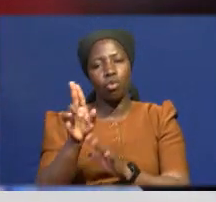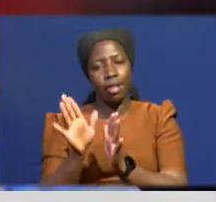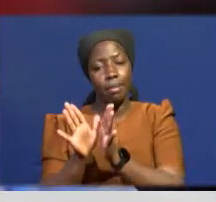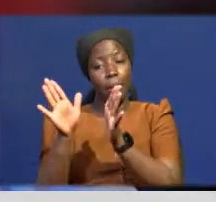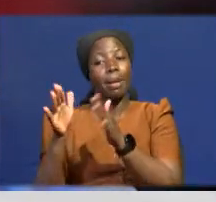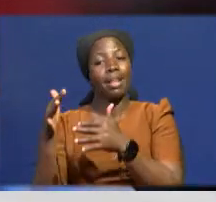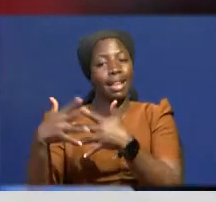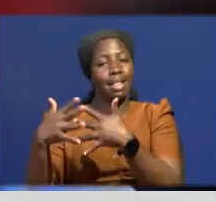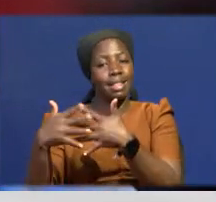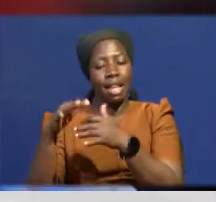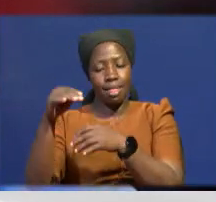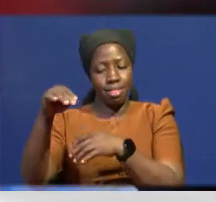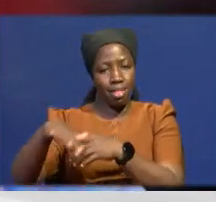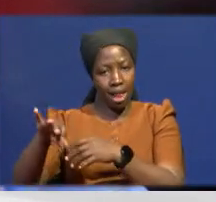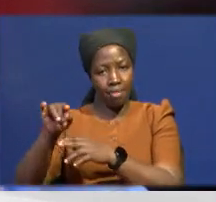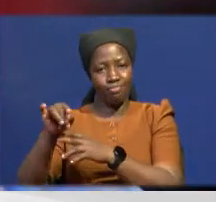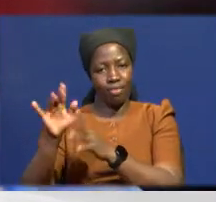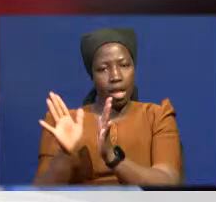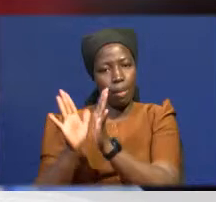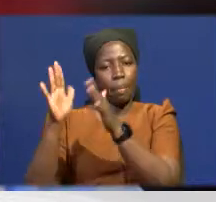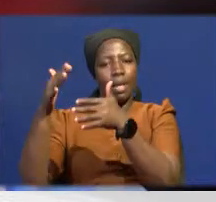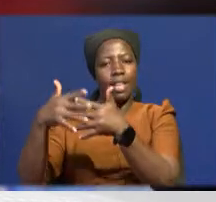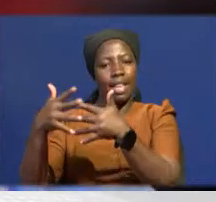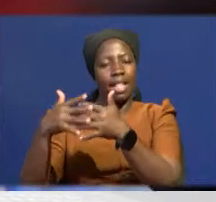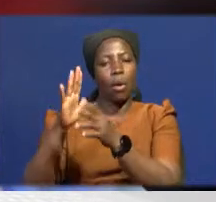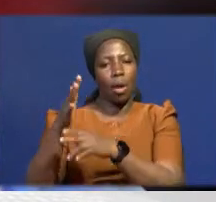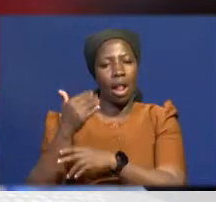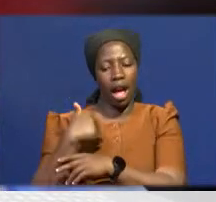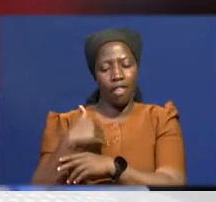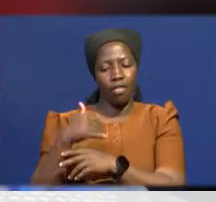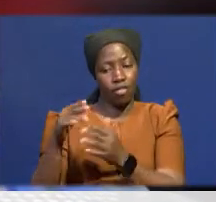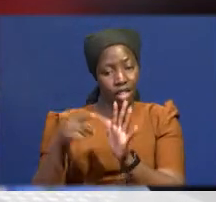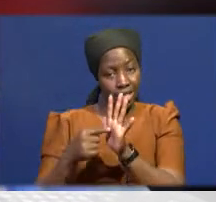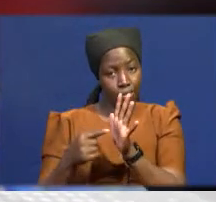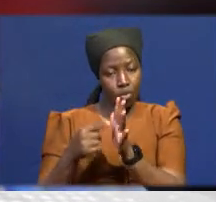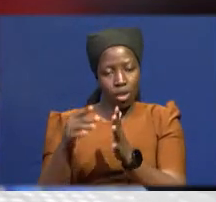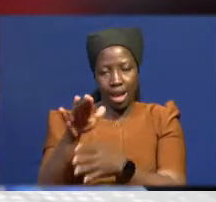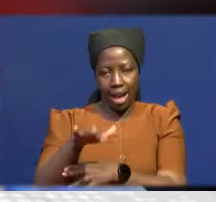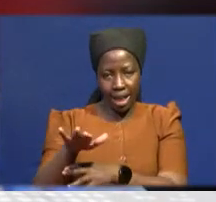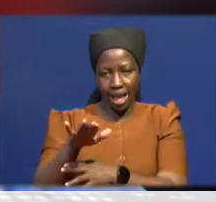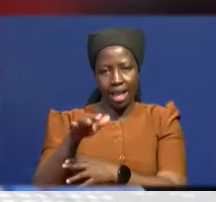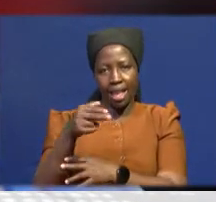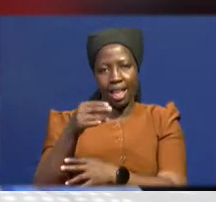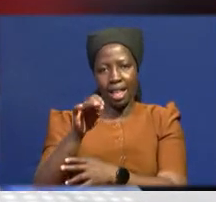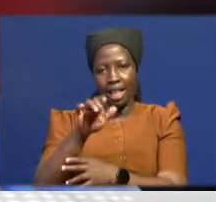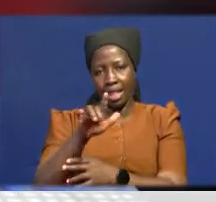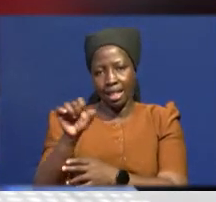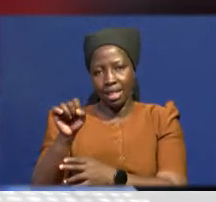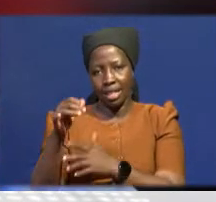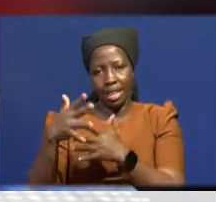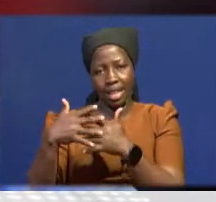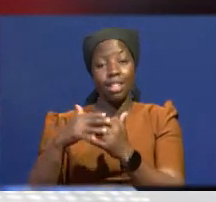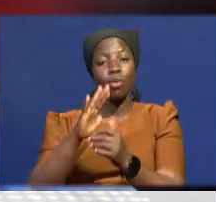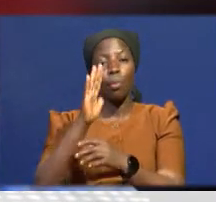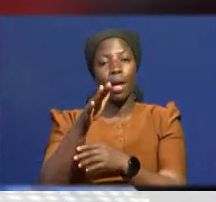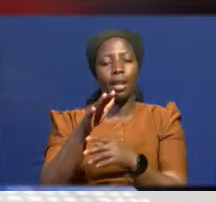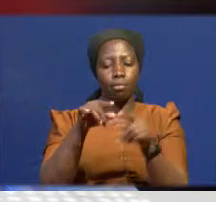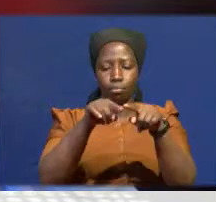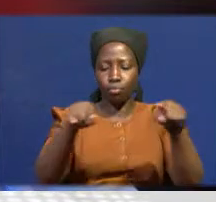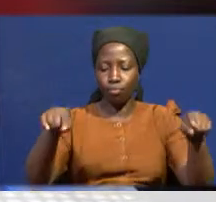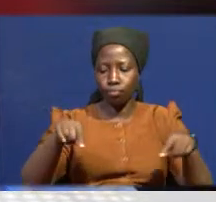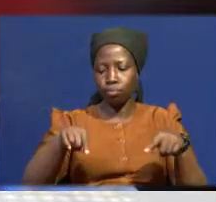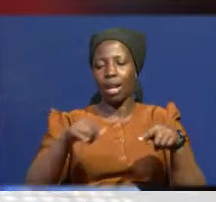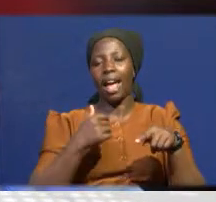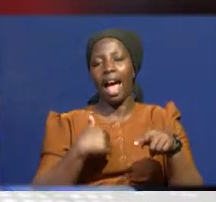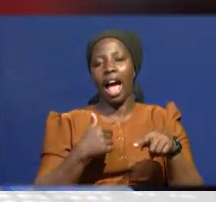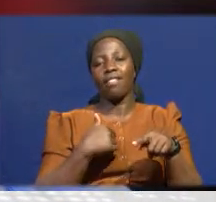and within the public gates would, for example, a place like Hell's Gate, will demarcate and have the general